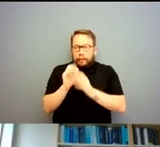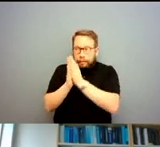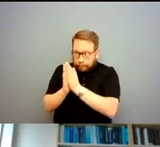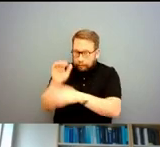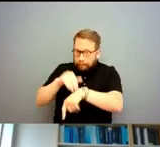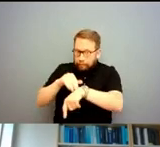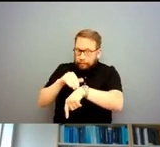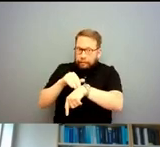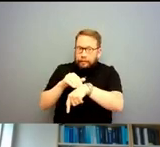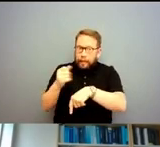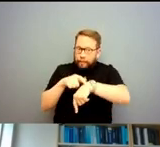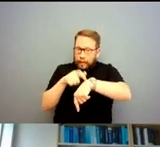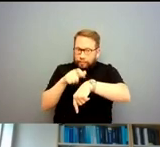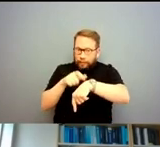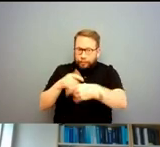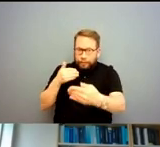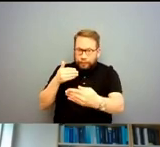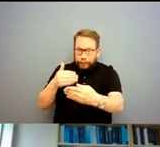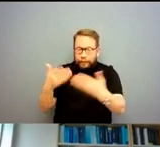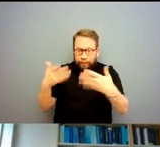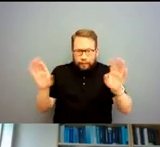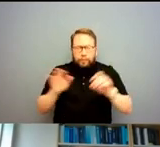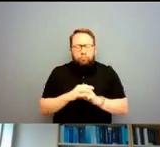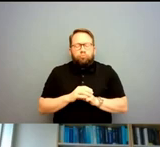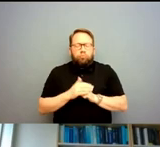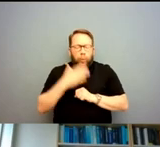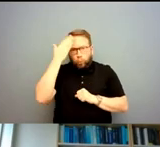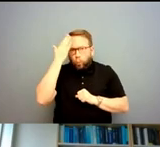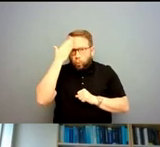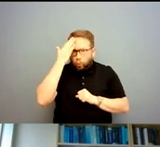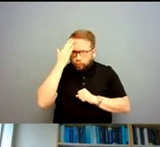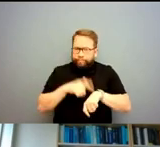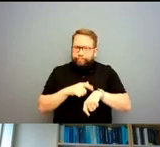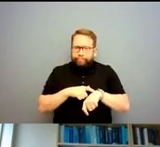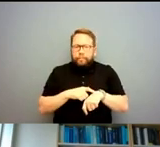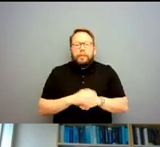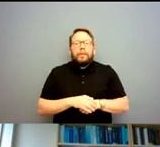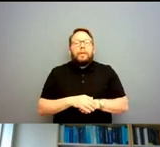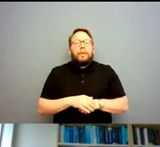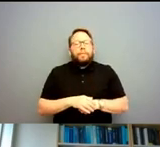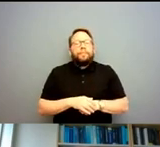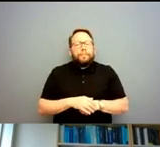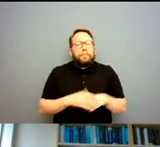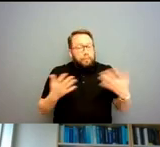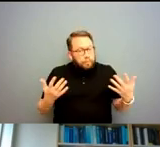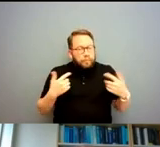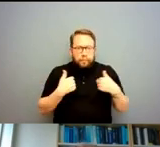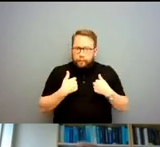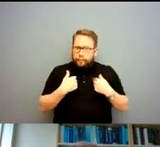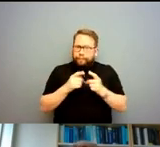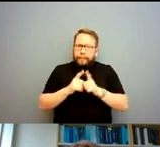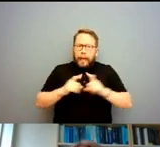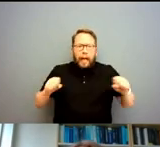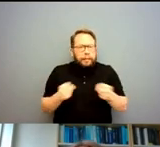best human rights practices around the globe. And currently, to my knowledge, there are no